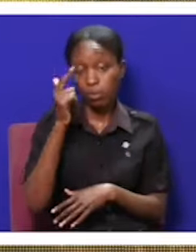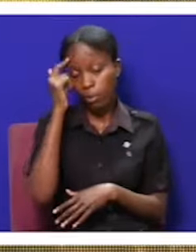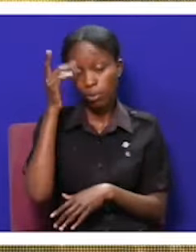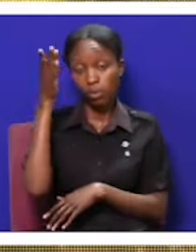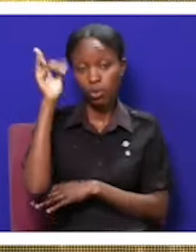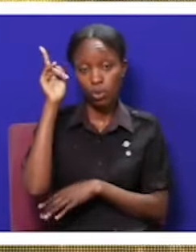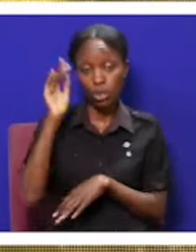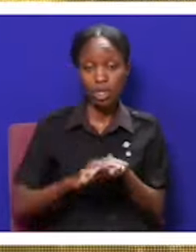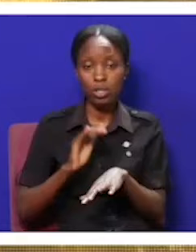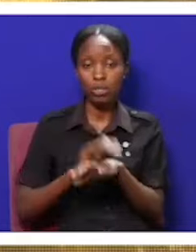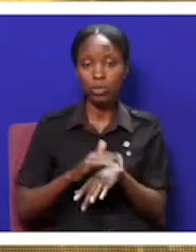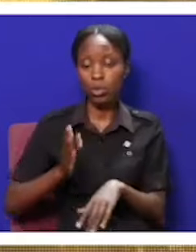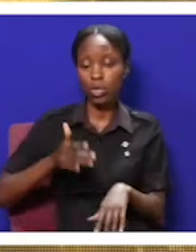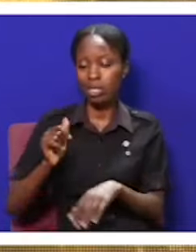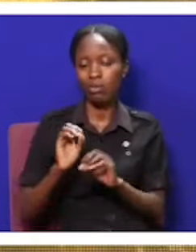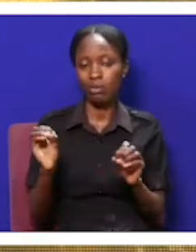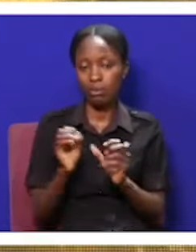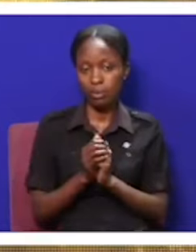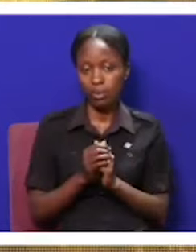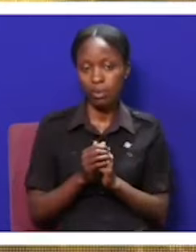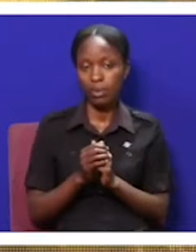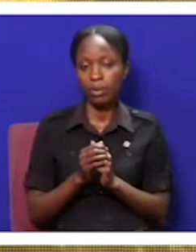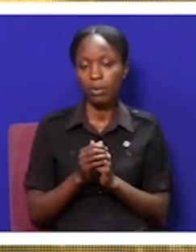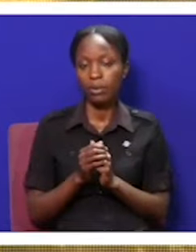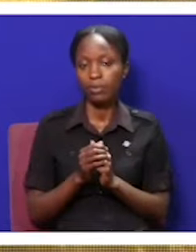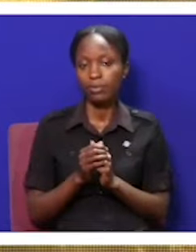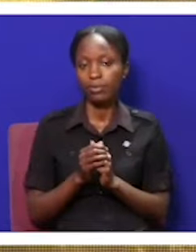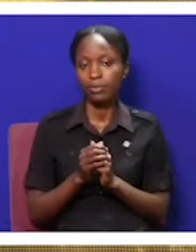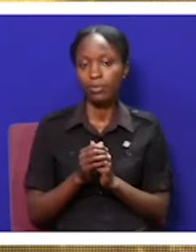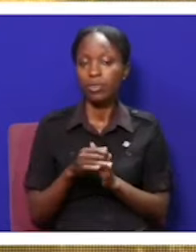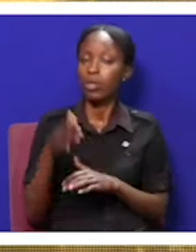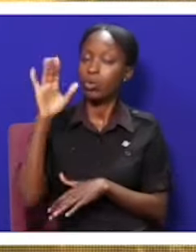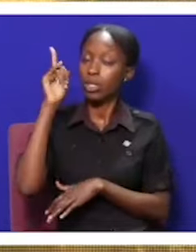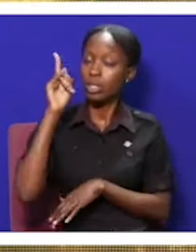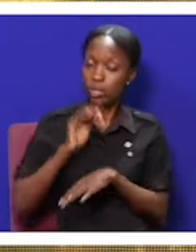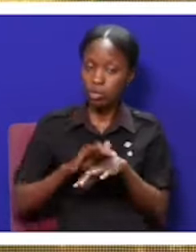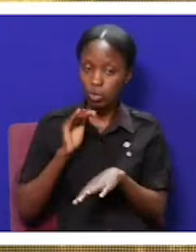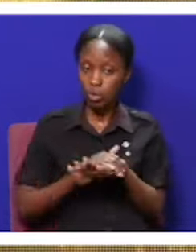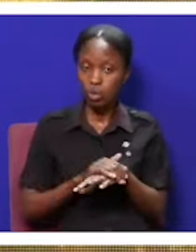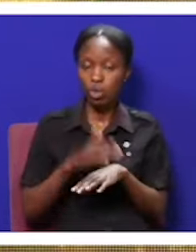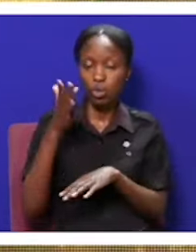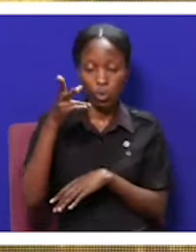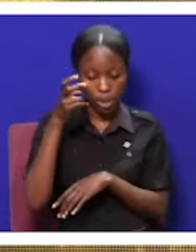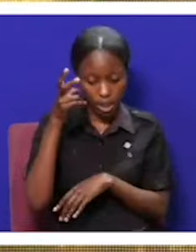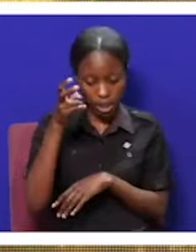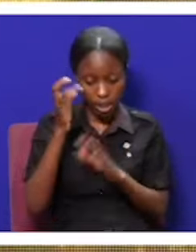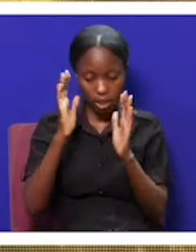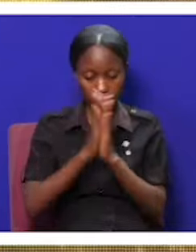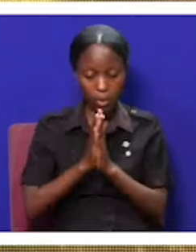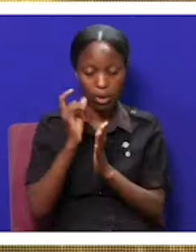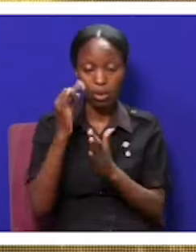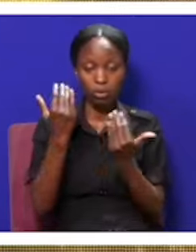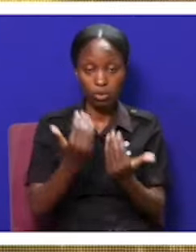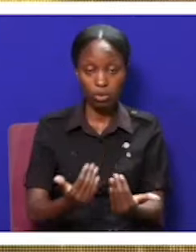good God. He's not mean, as some people have portrayed him to be. He's a good God. He hears the prayers of his